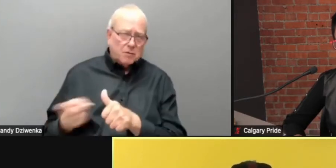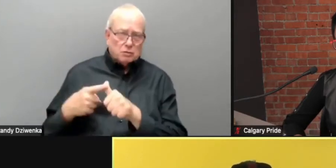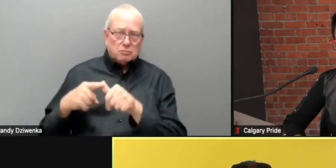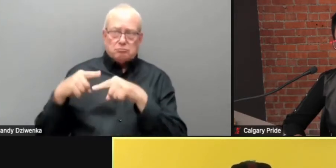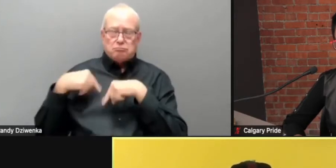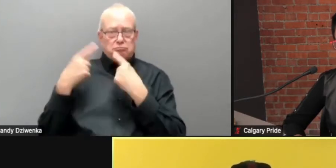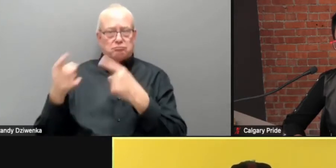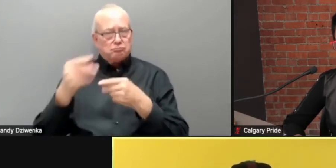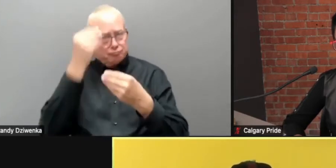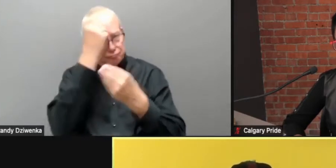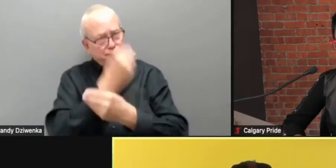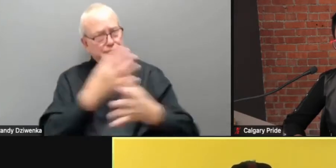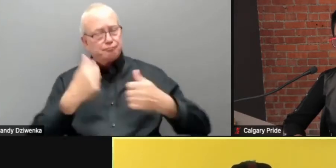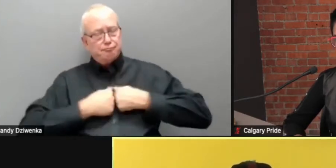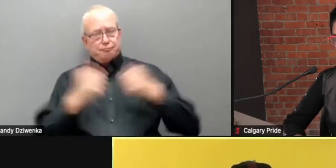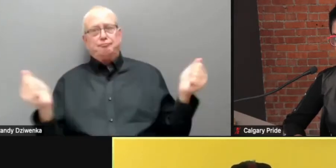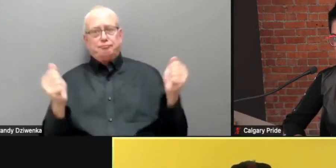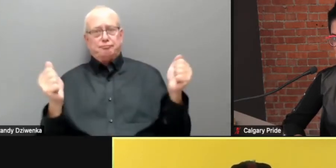in public.